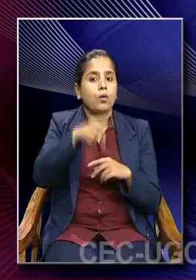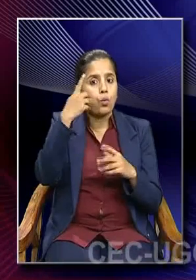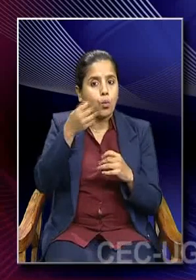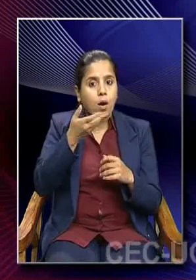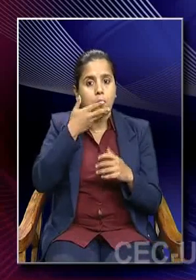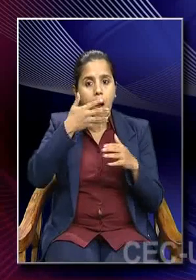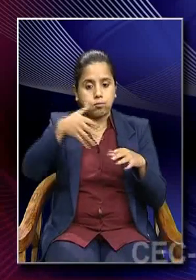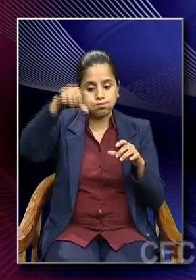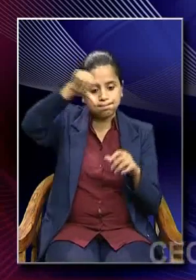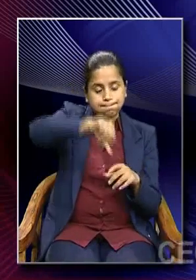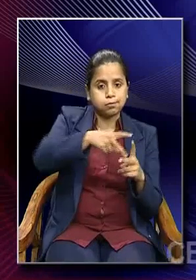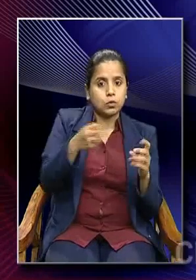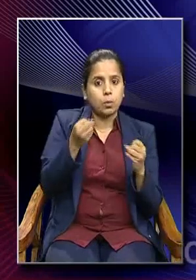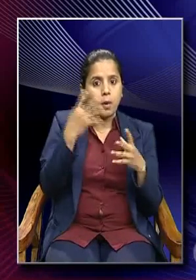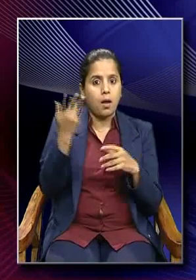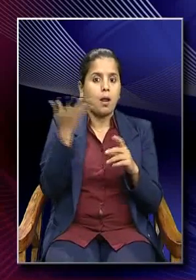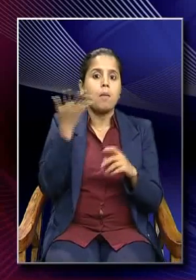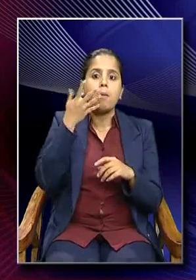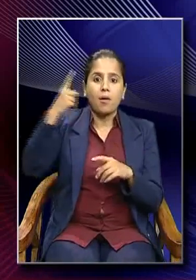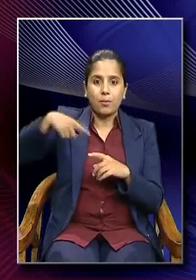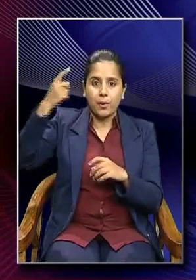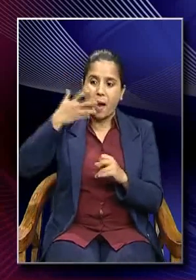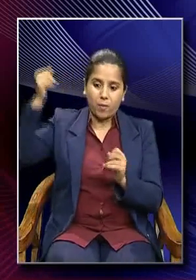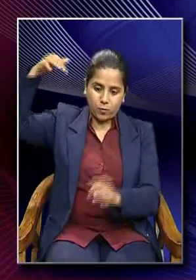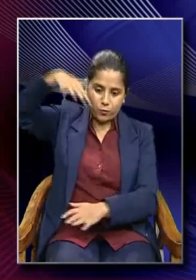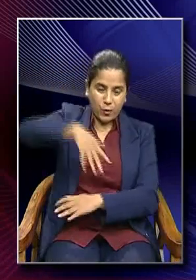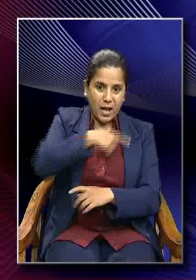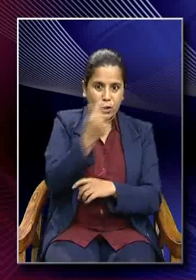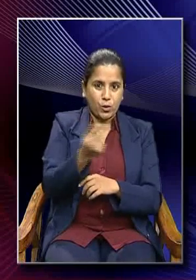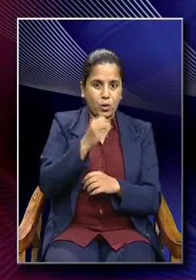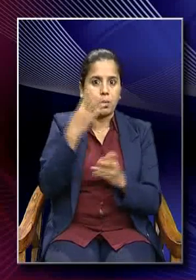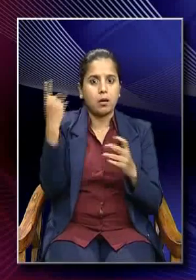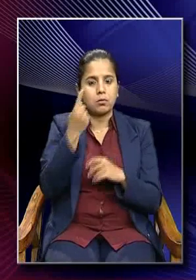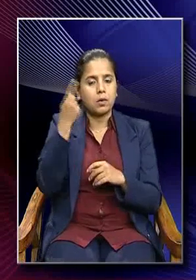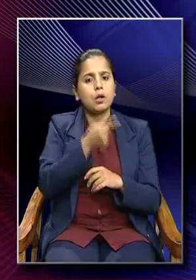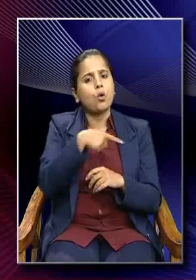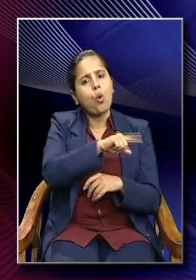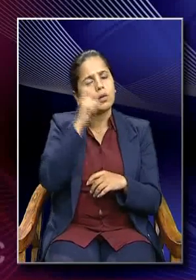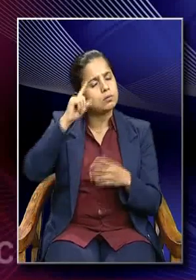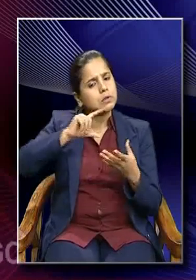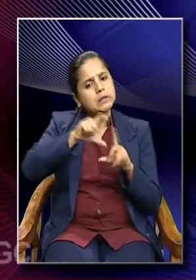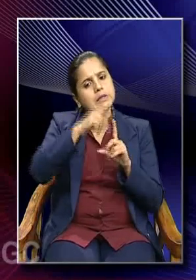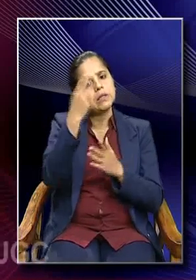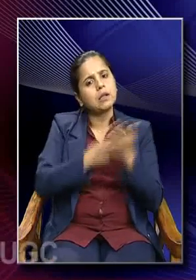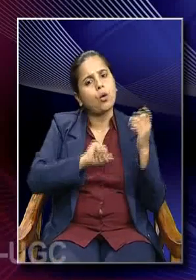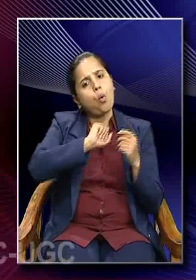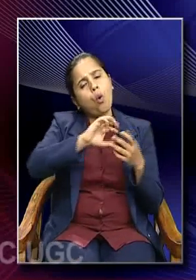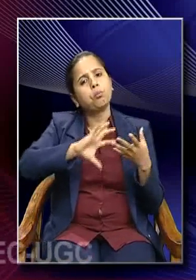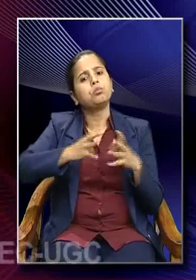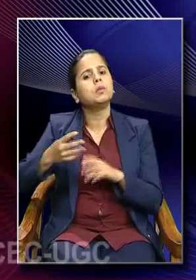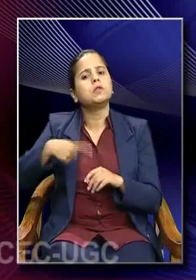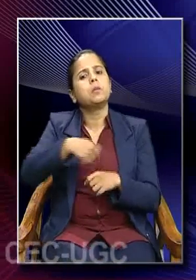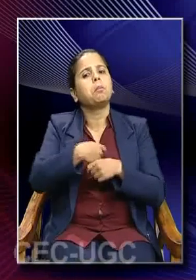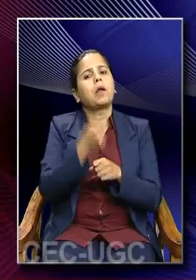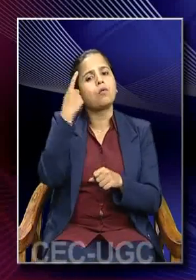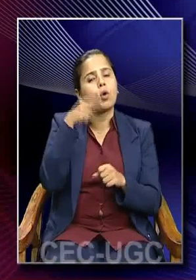to generate their electricity. So they have designed their own techniques to generate electricity from water, to heat